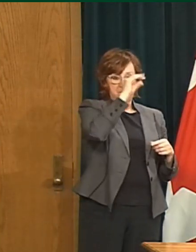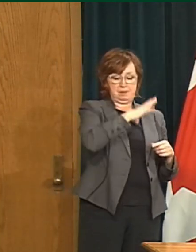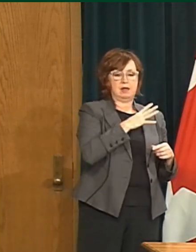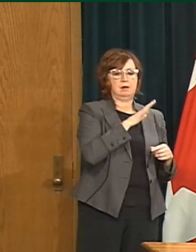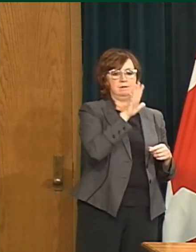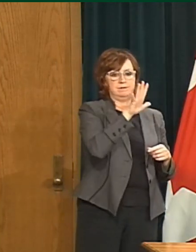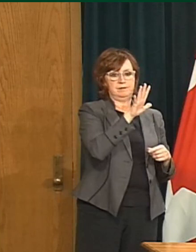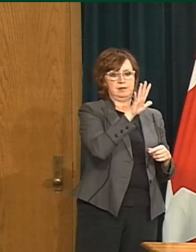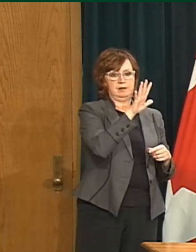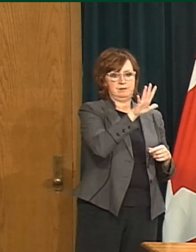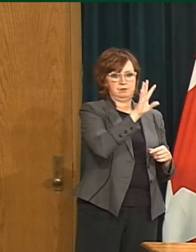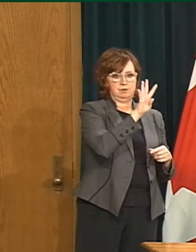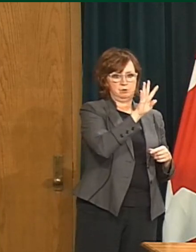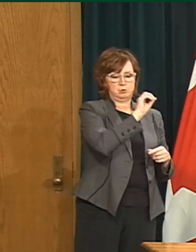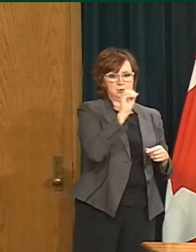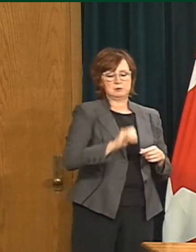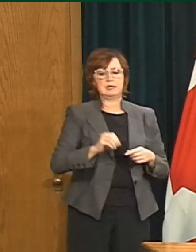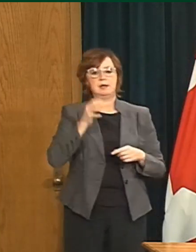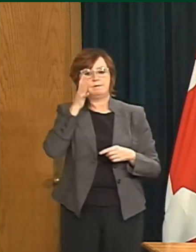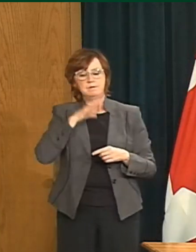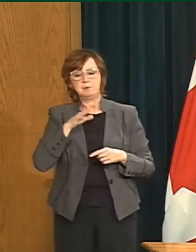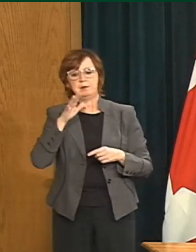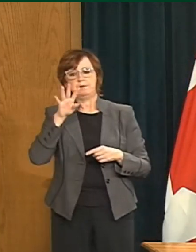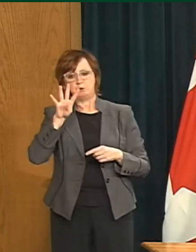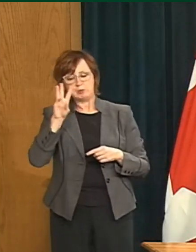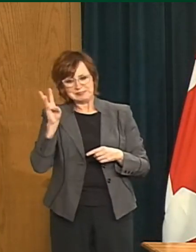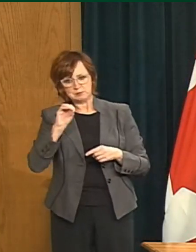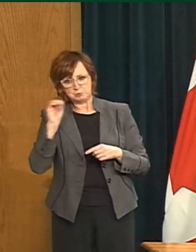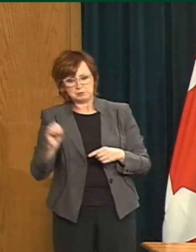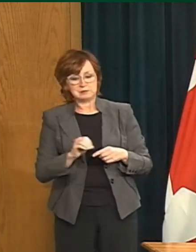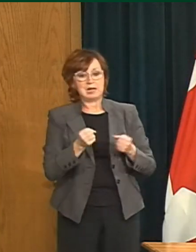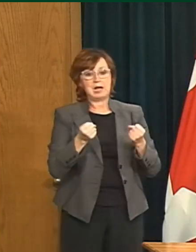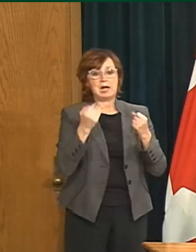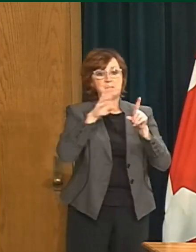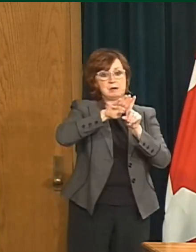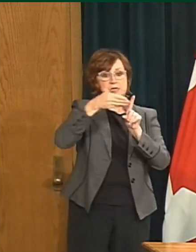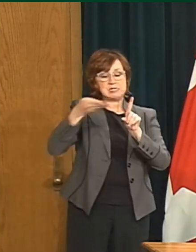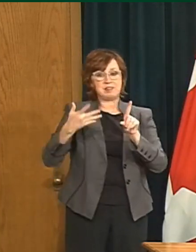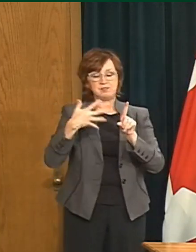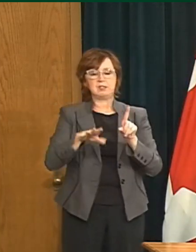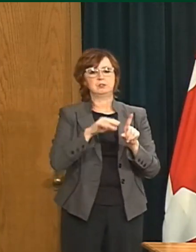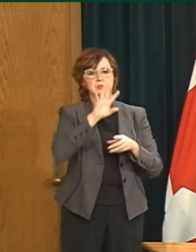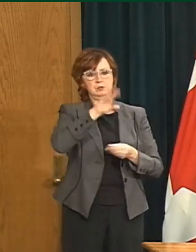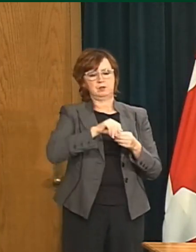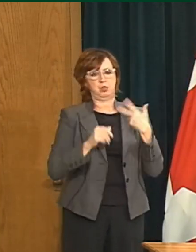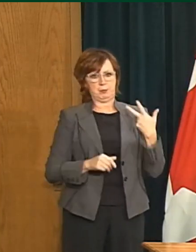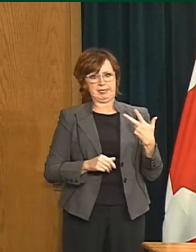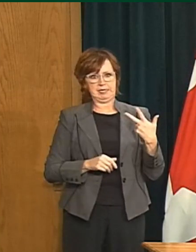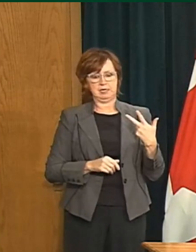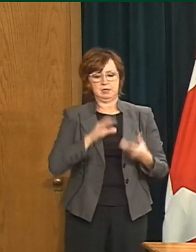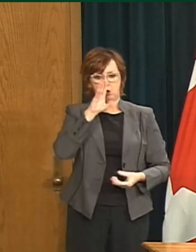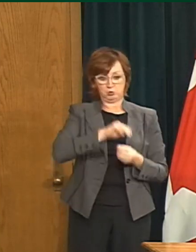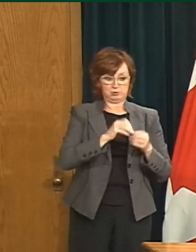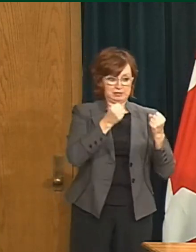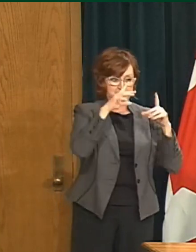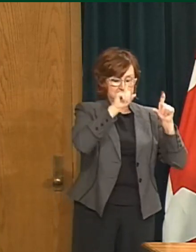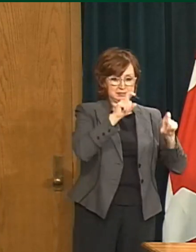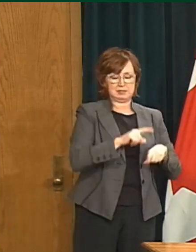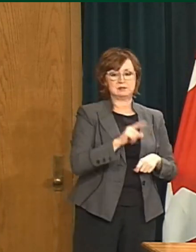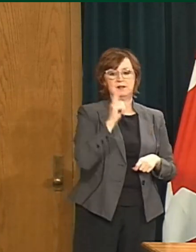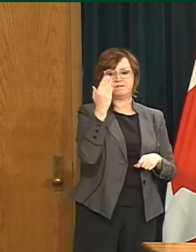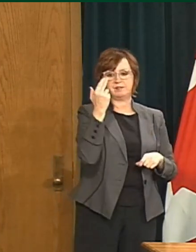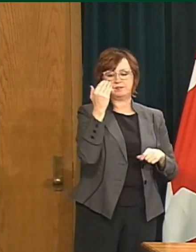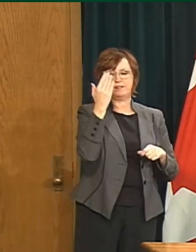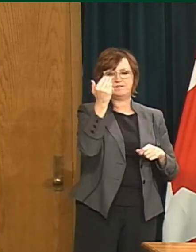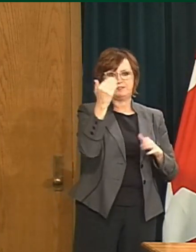female, and our death rate currently remains at 3. As the Premier said, 15,621 tests have been done,